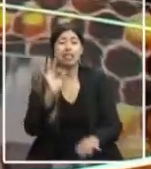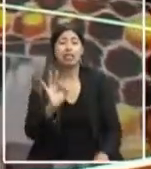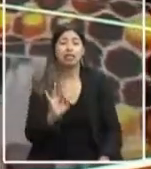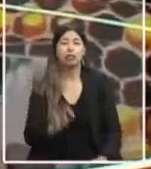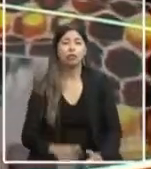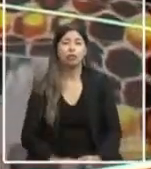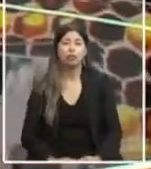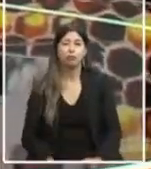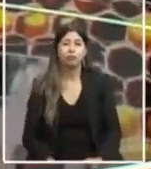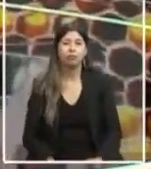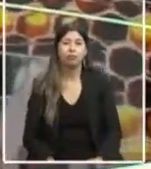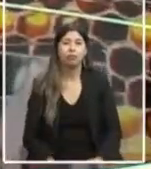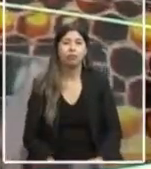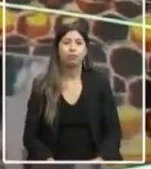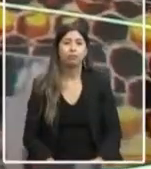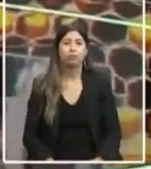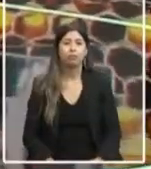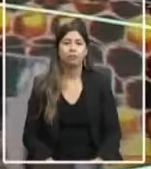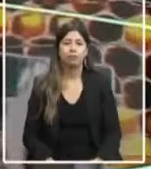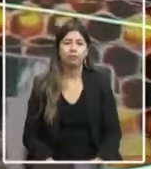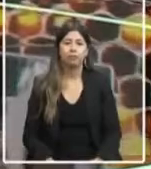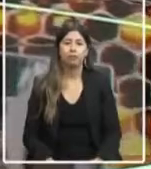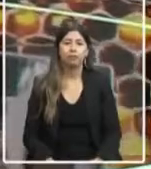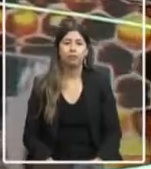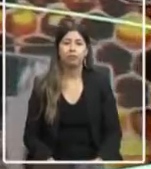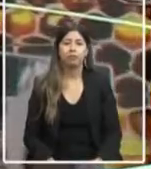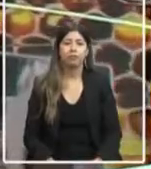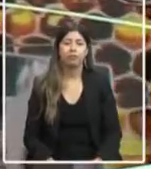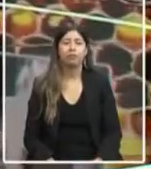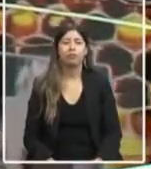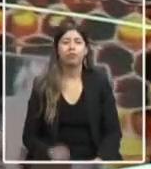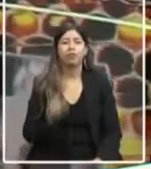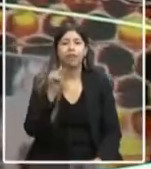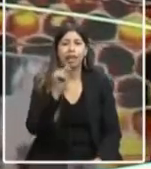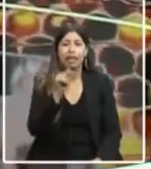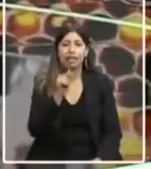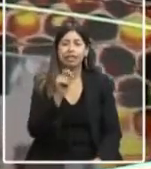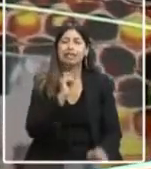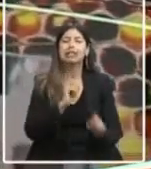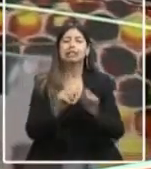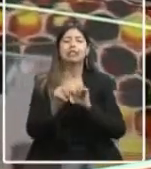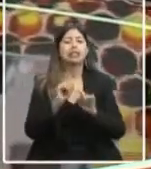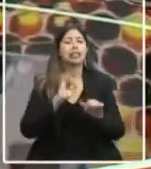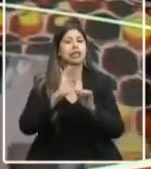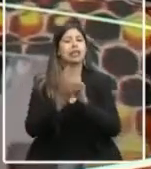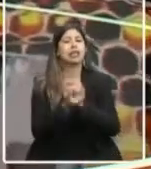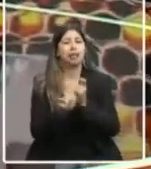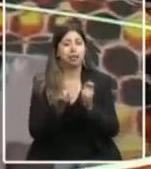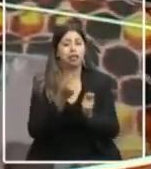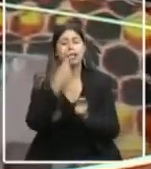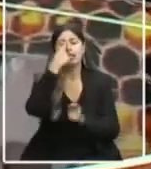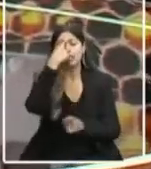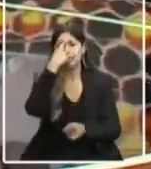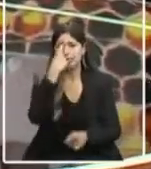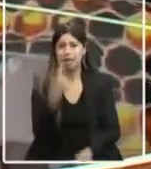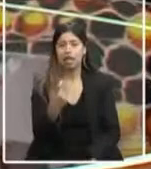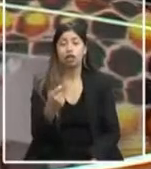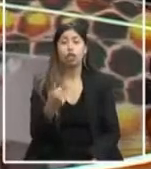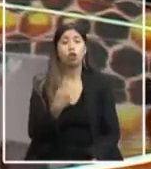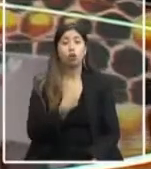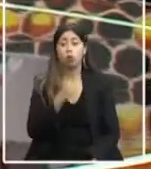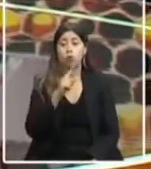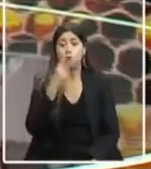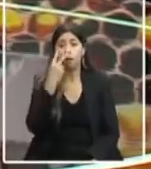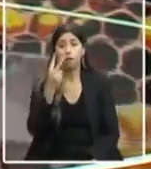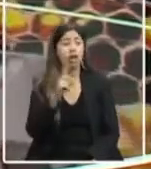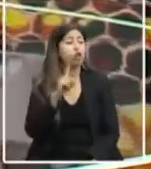It's a serious economic argument that you can't, what you can't see, what you can't hear, is unlikely to be protected by